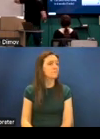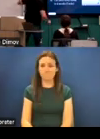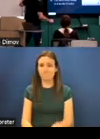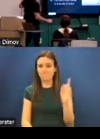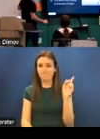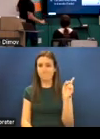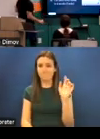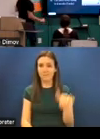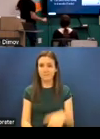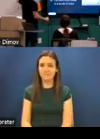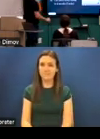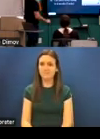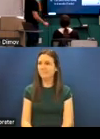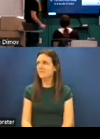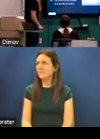There we go.